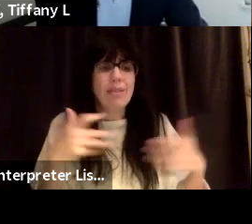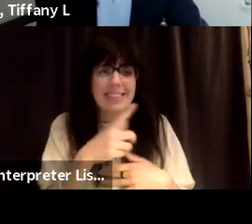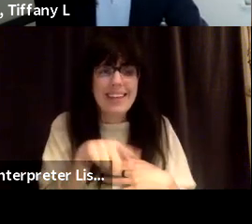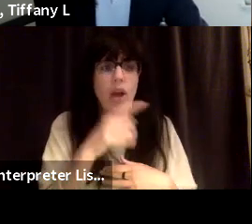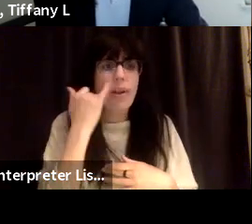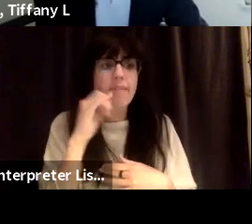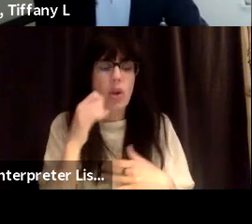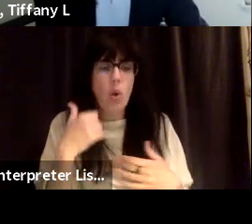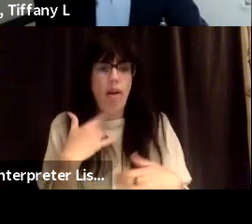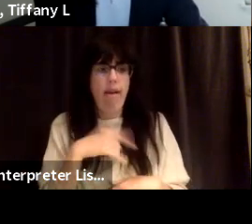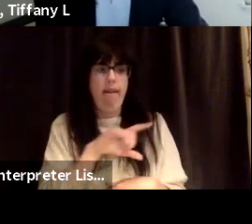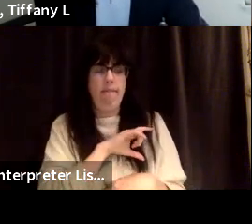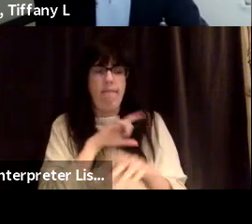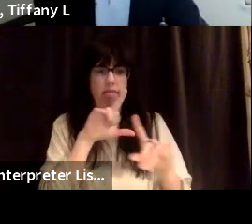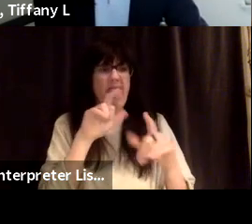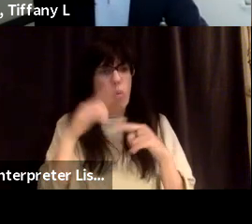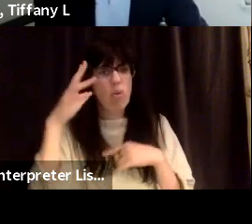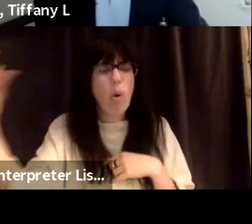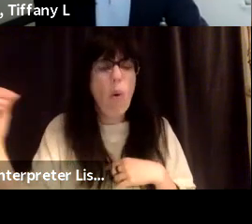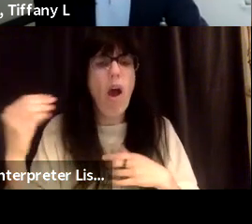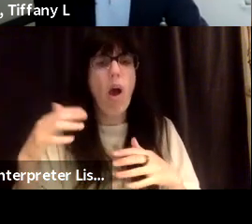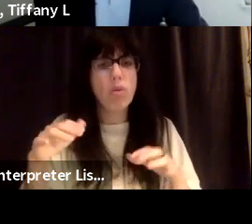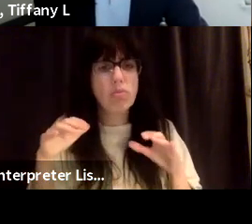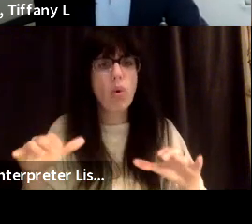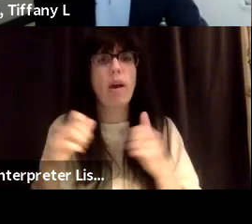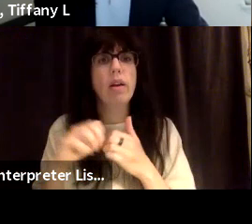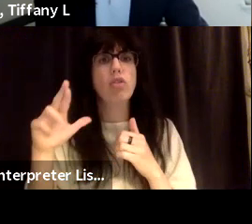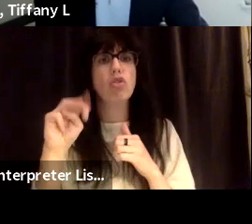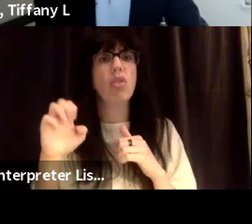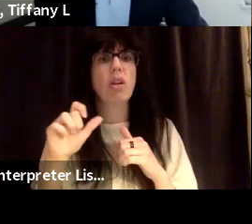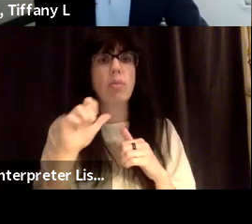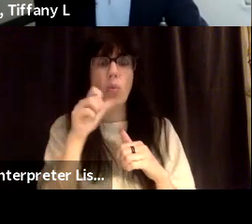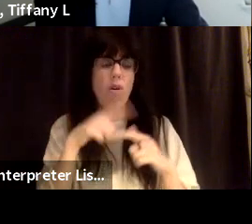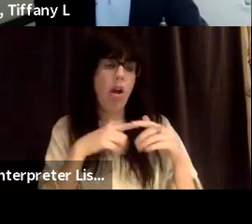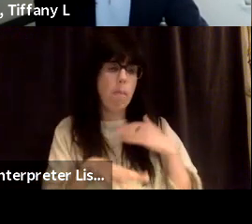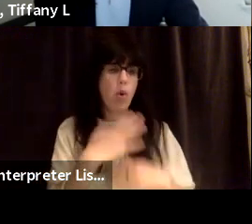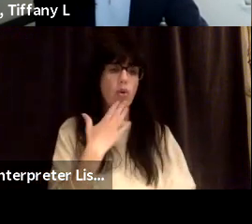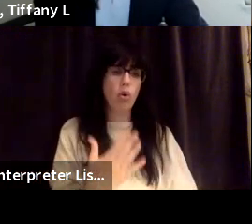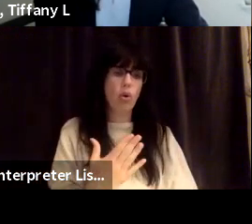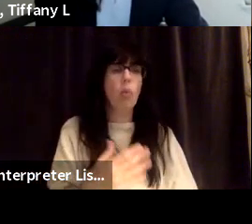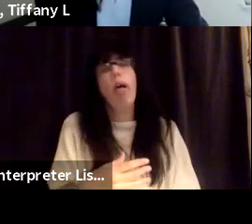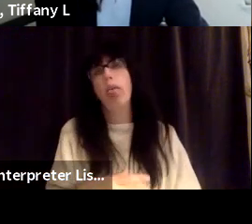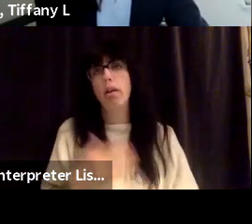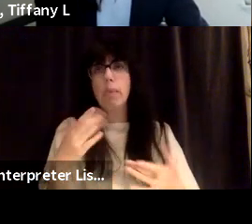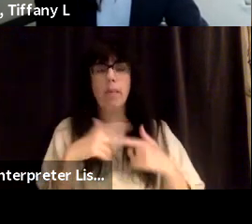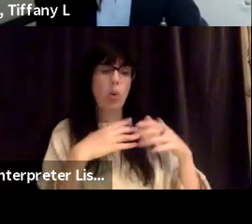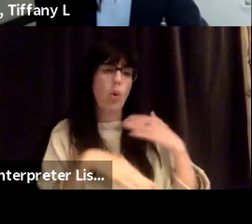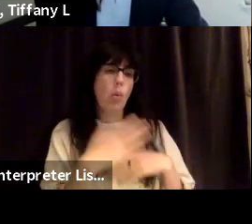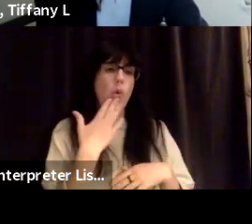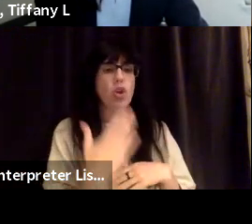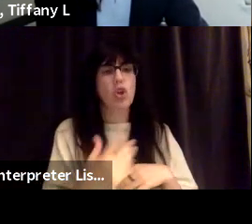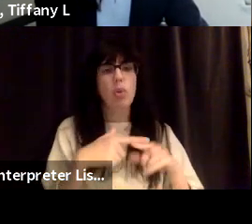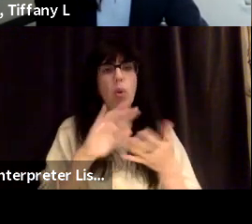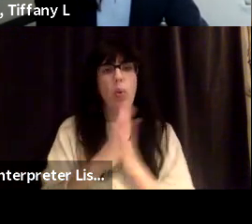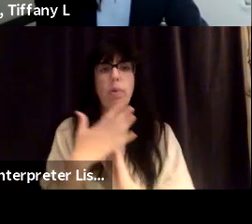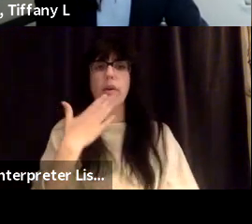deterrent, they will go out and commit crimes. We're not born good. We are probably born good, but we turn bad. And we